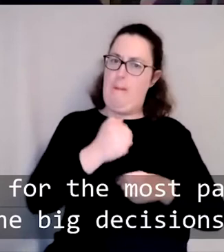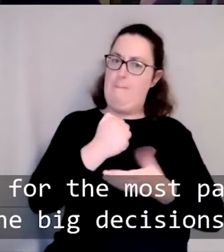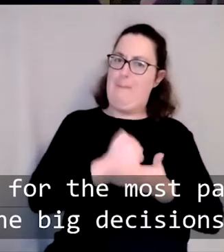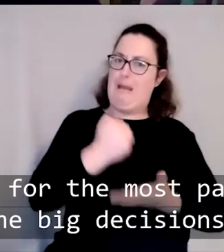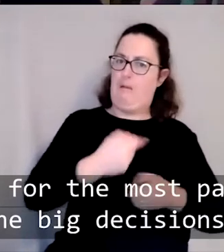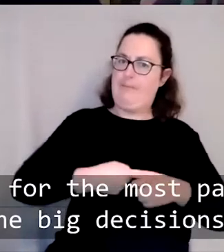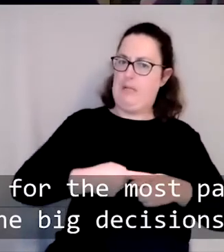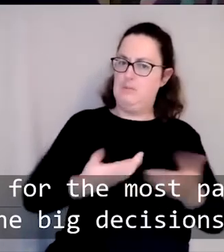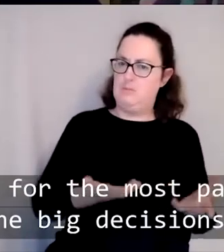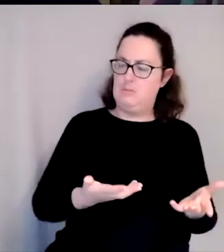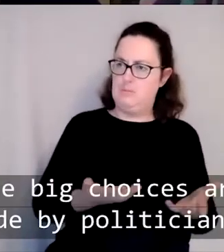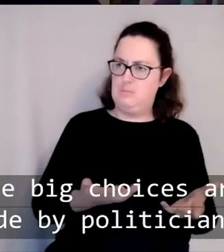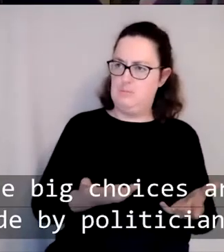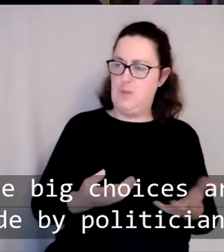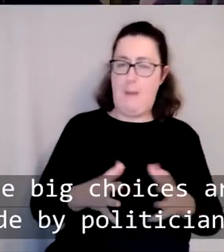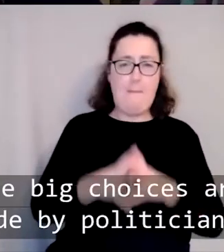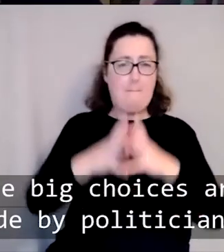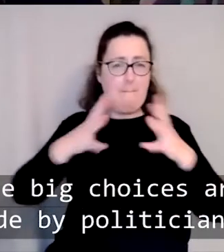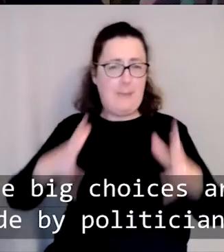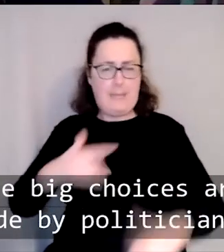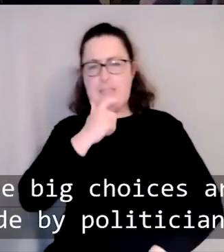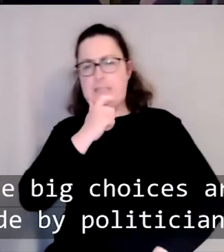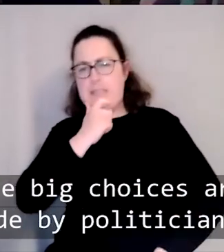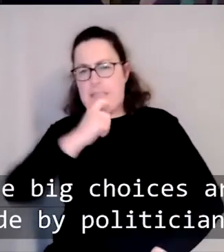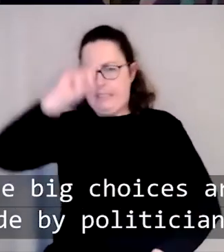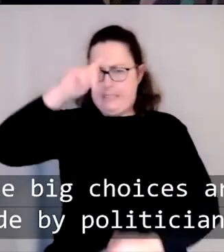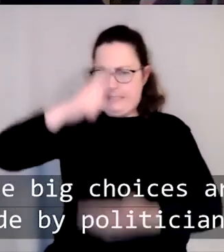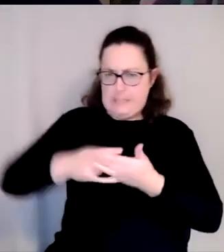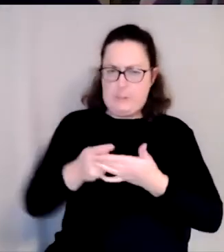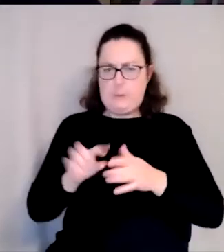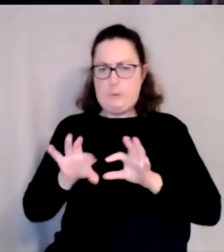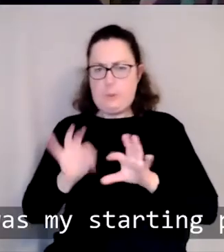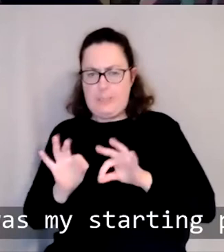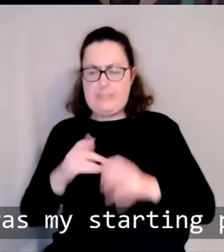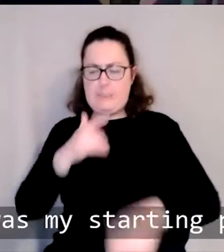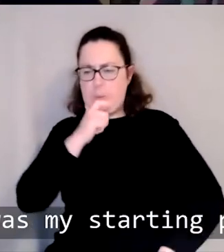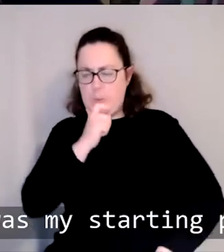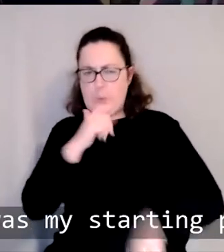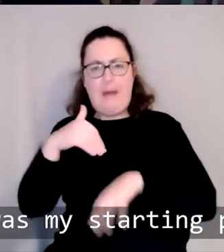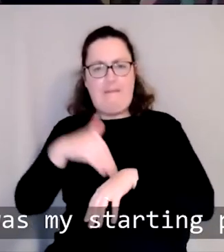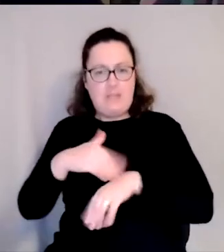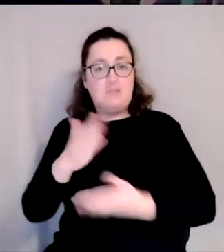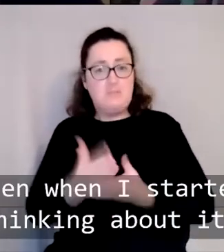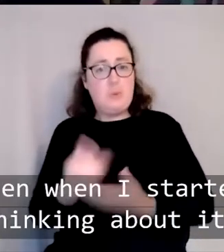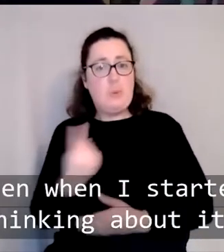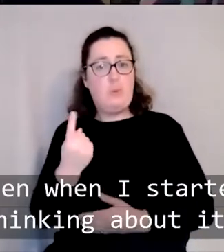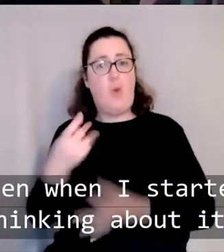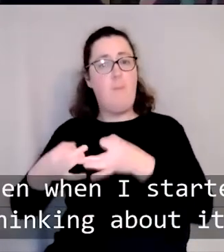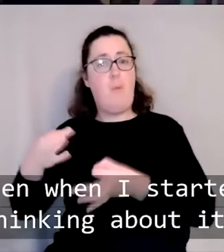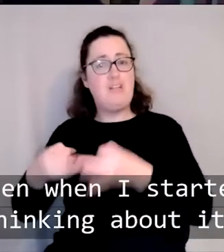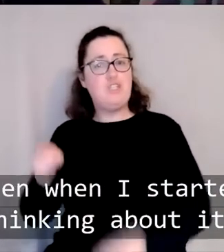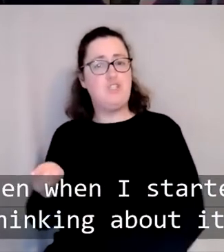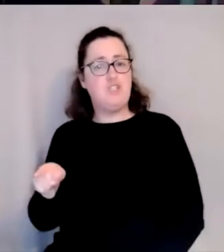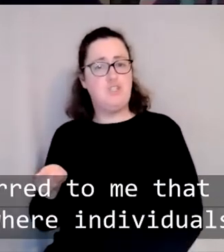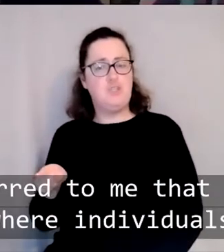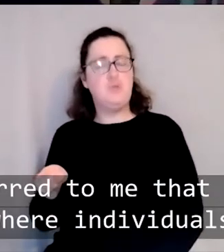part, the big decisions, the big choices are made by politicians. So that was my starting point. And then when I